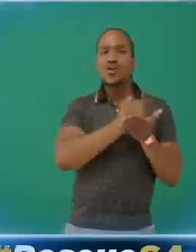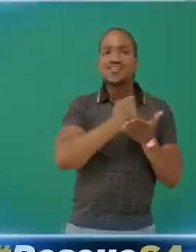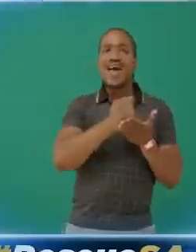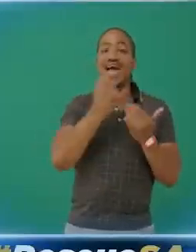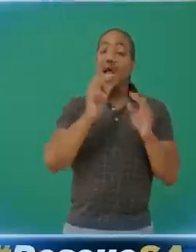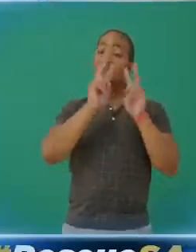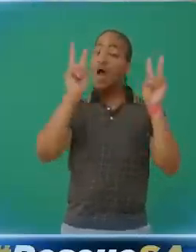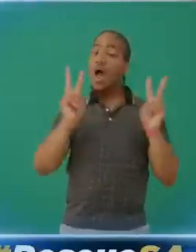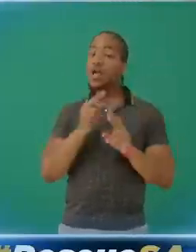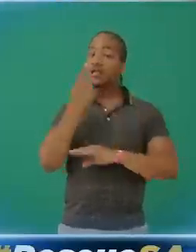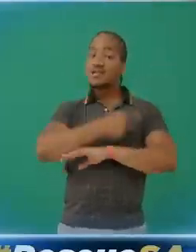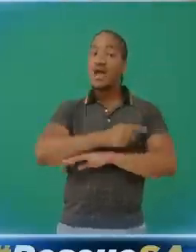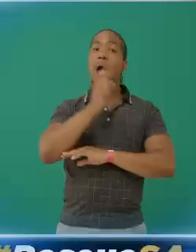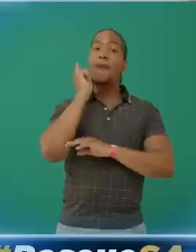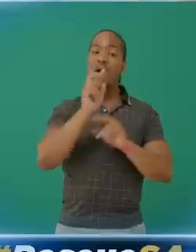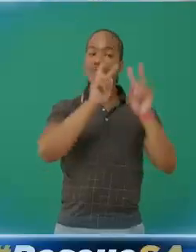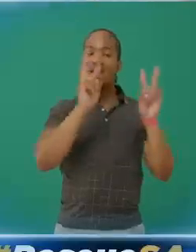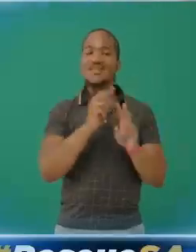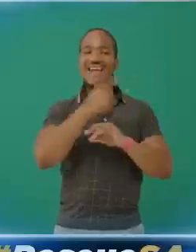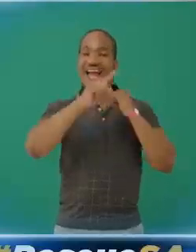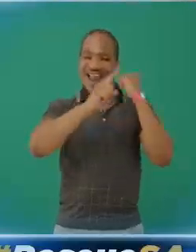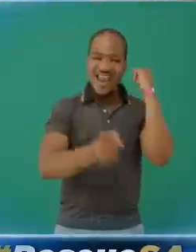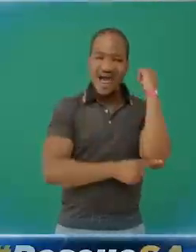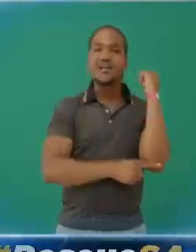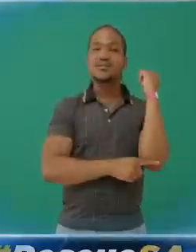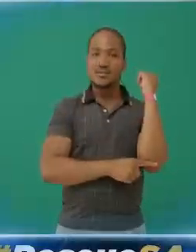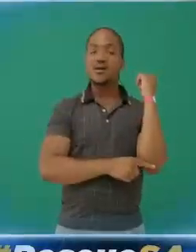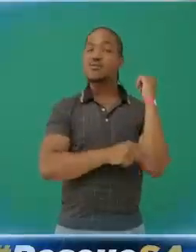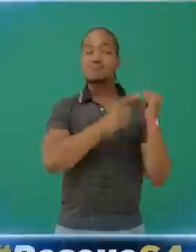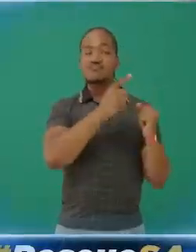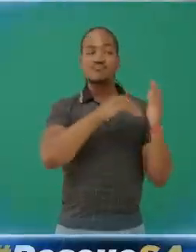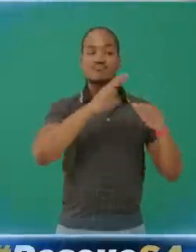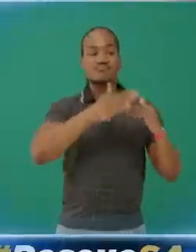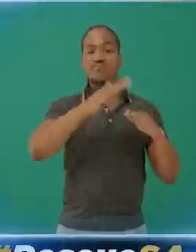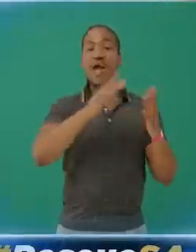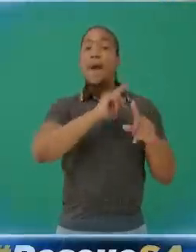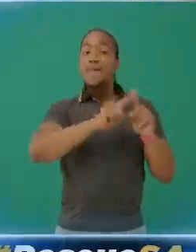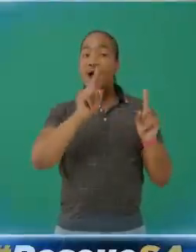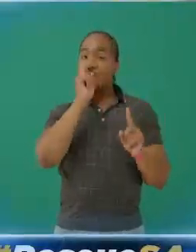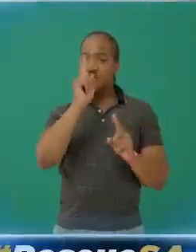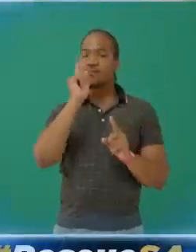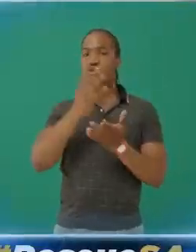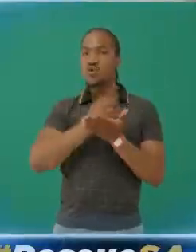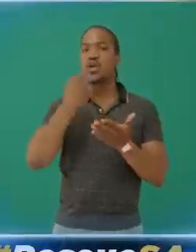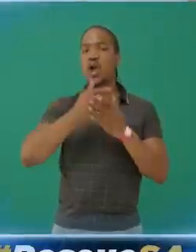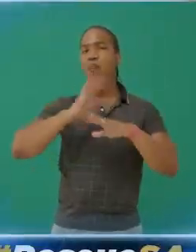Day was their last Valentine's Day unless they go and get registered to vote now. With that,